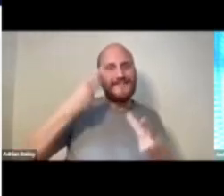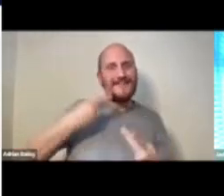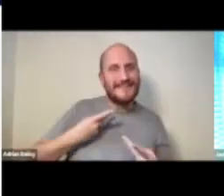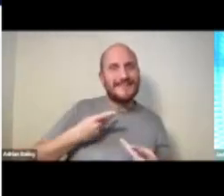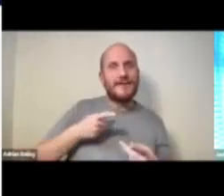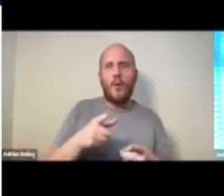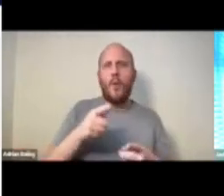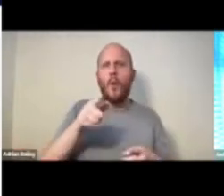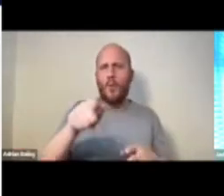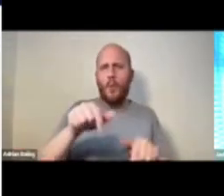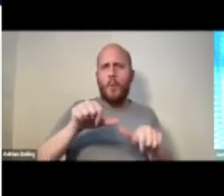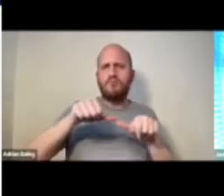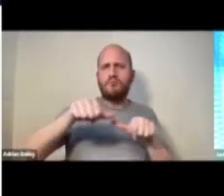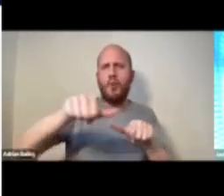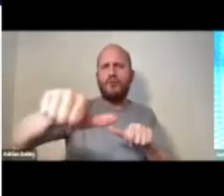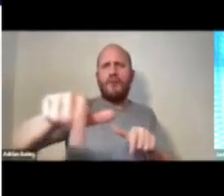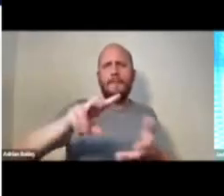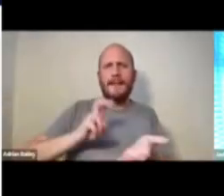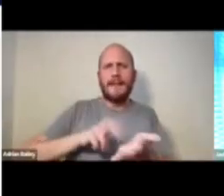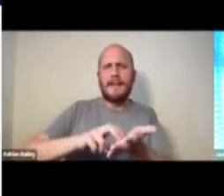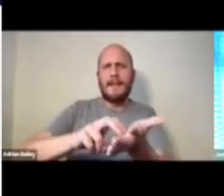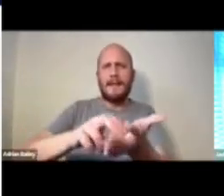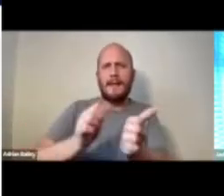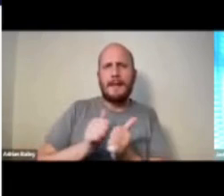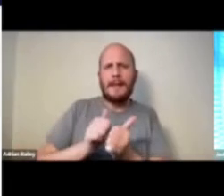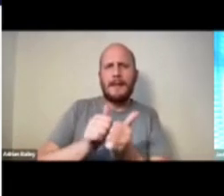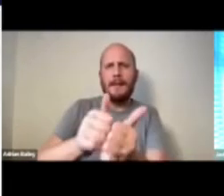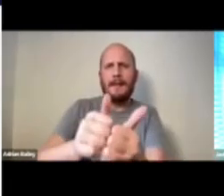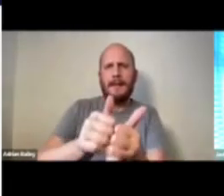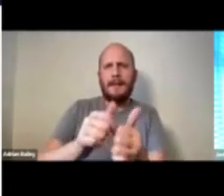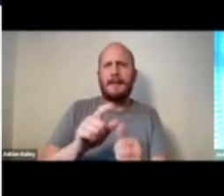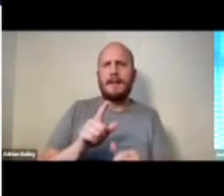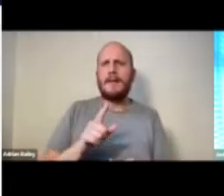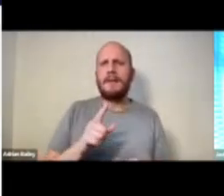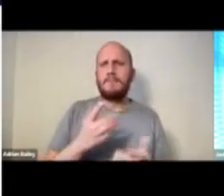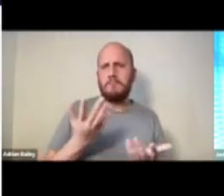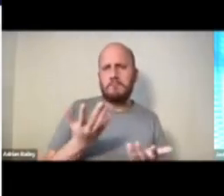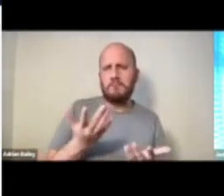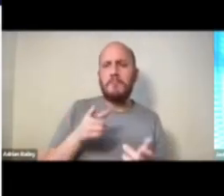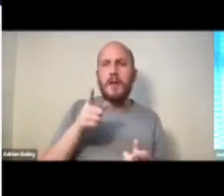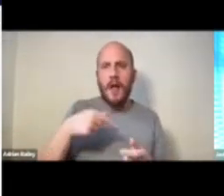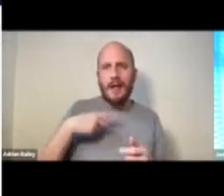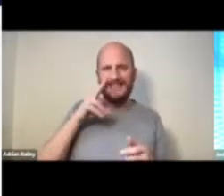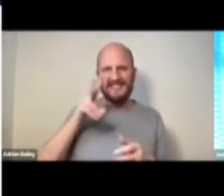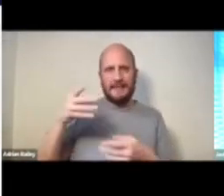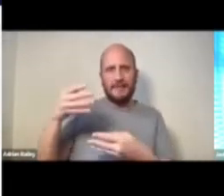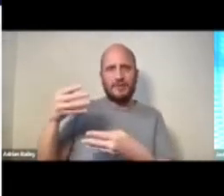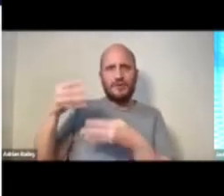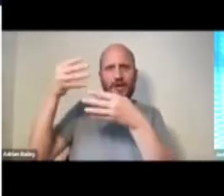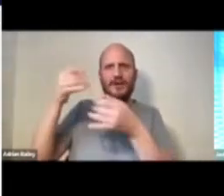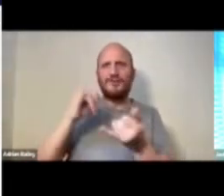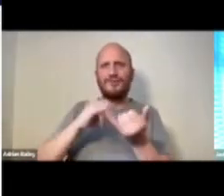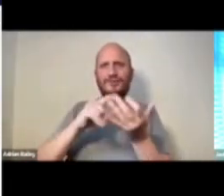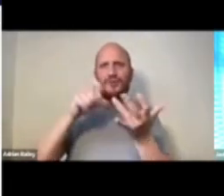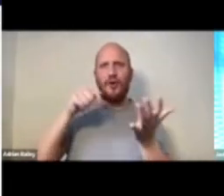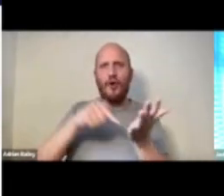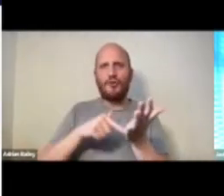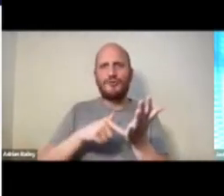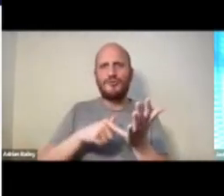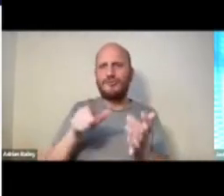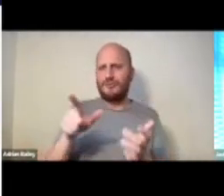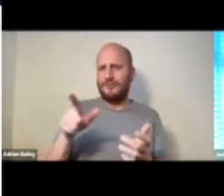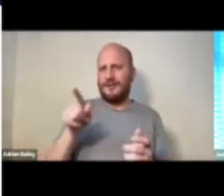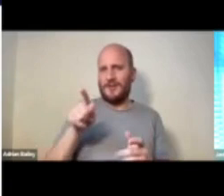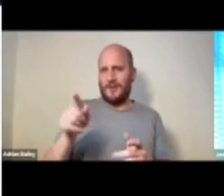or less popular. Scott, I've seen your question there. Maybe we can come on to that at the end. That's I spend a lot of time talking about that.